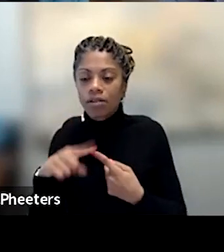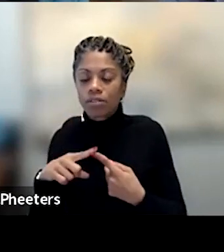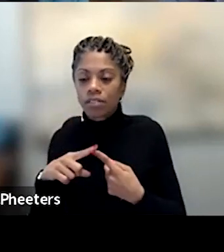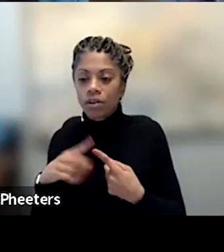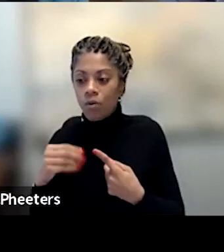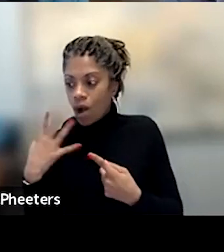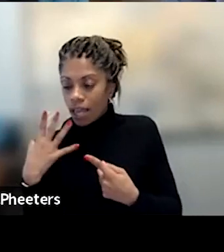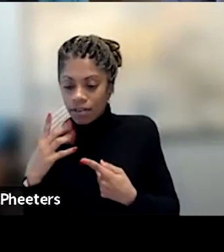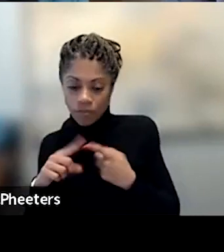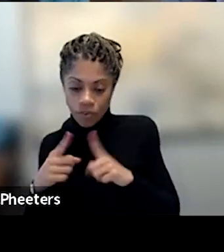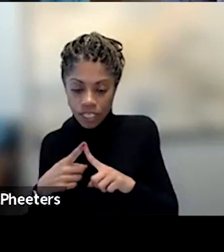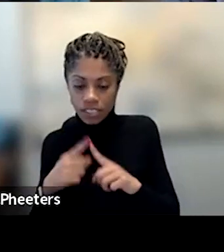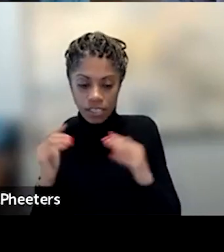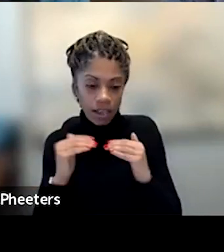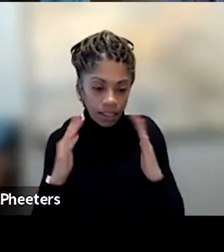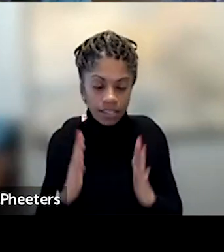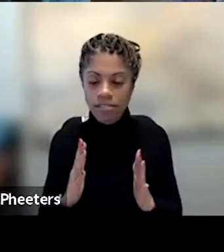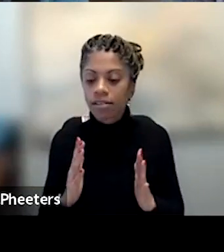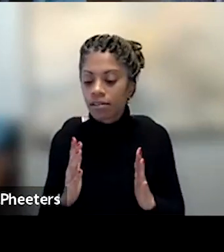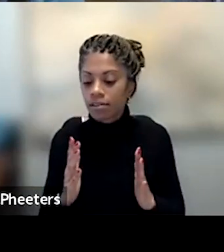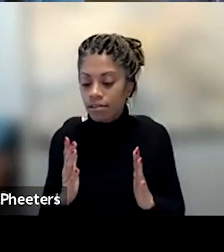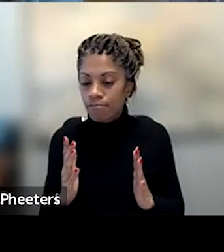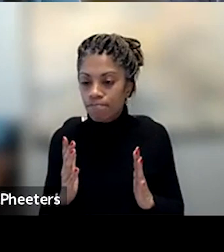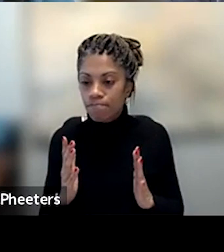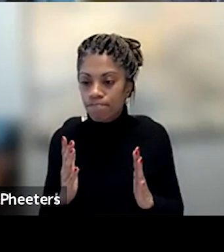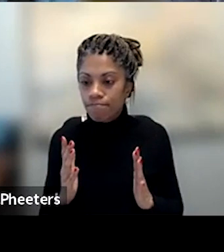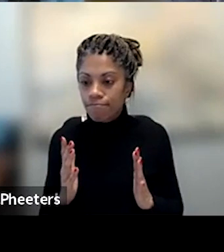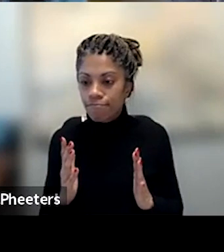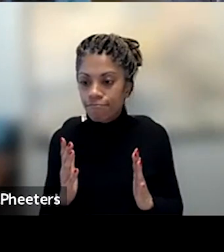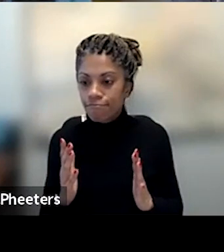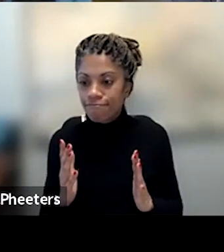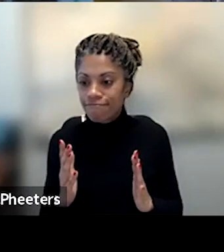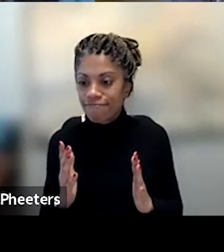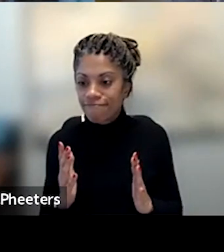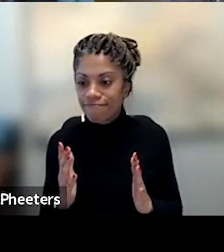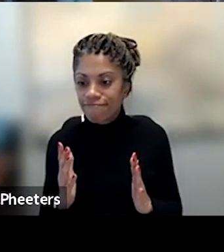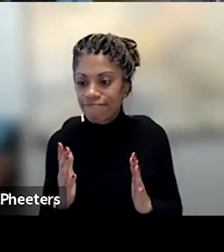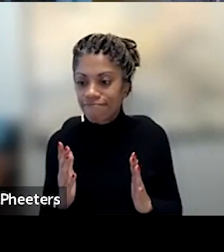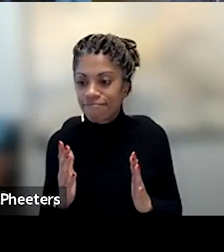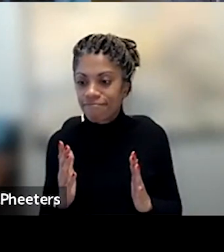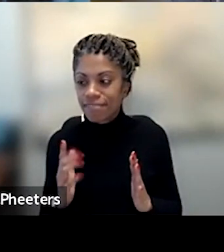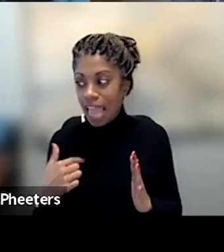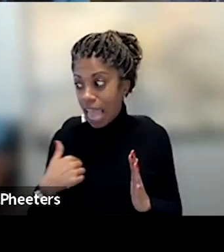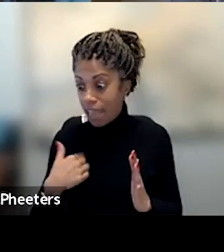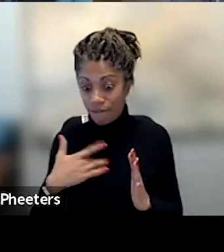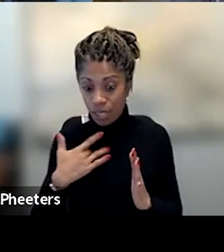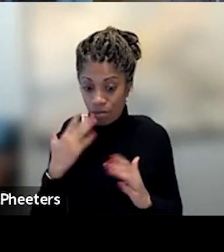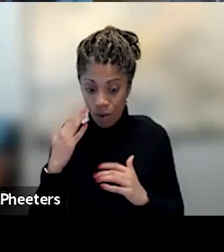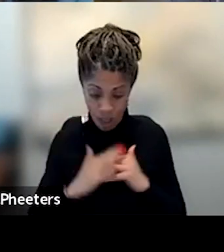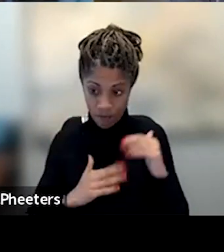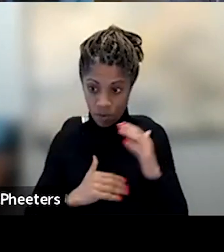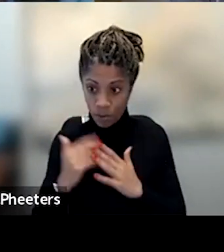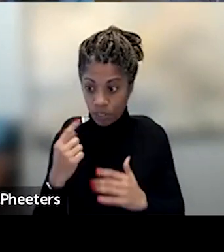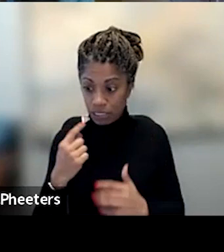that I've had these conversations with, is I've been very, very comfortable with saying, I don't